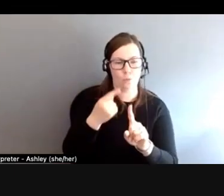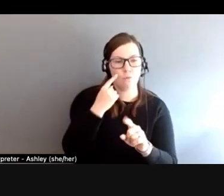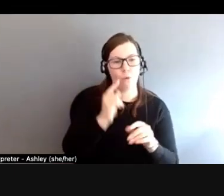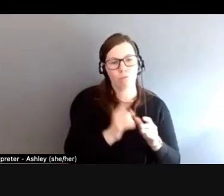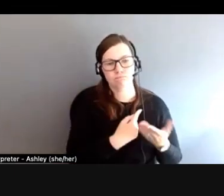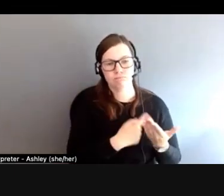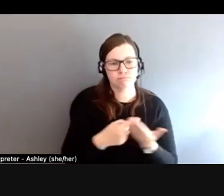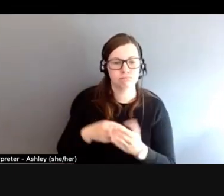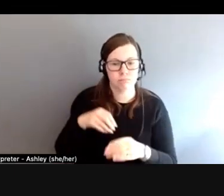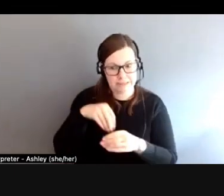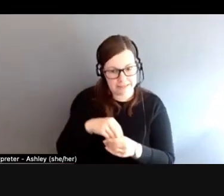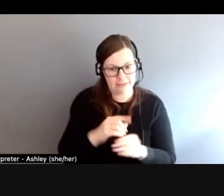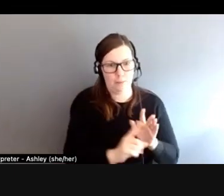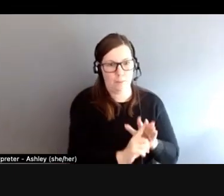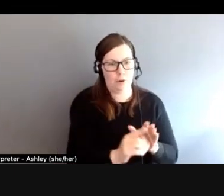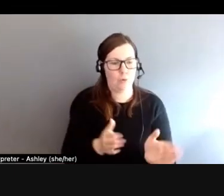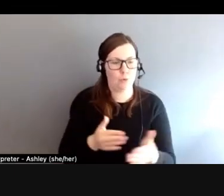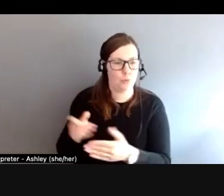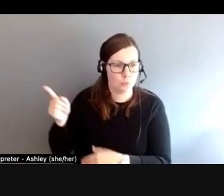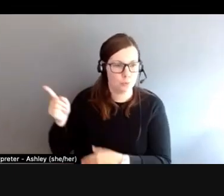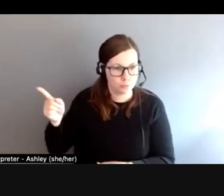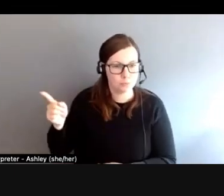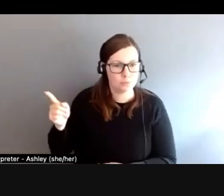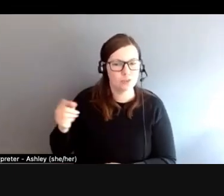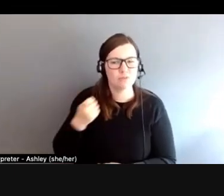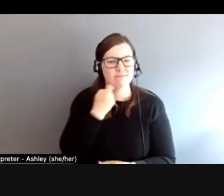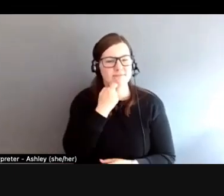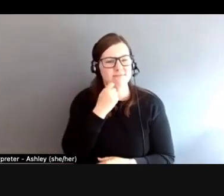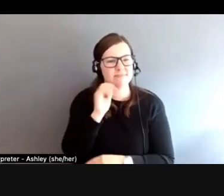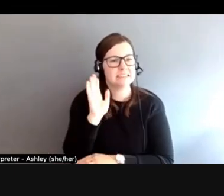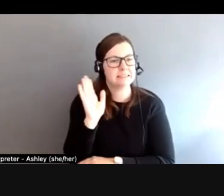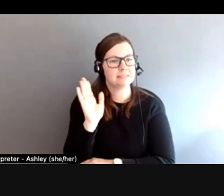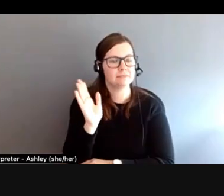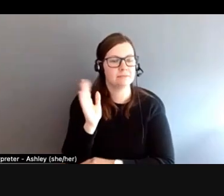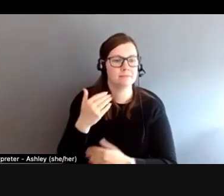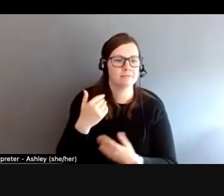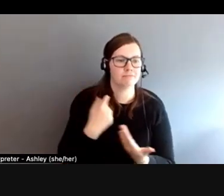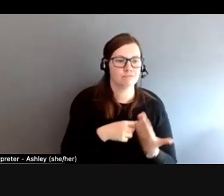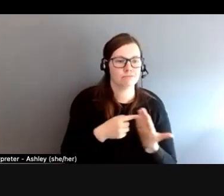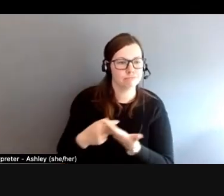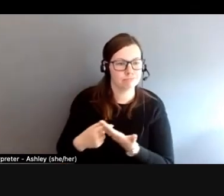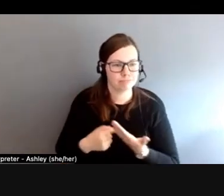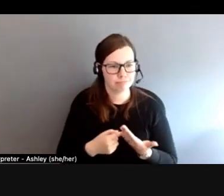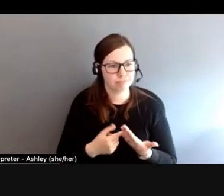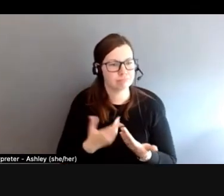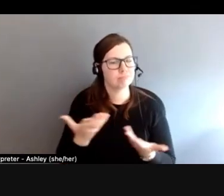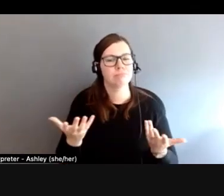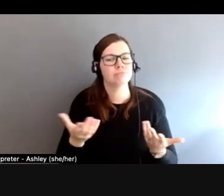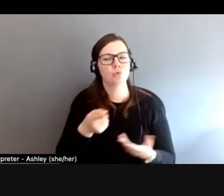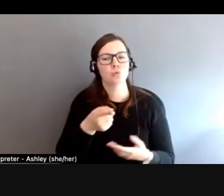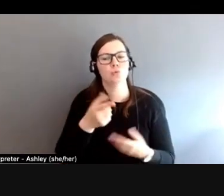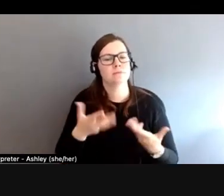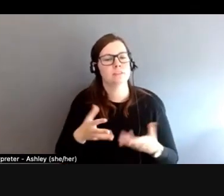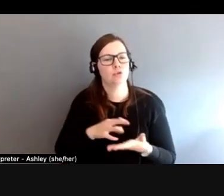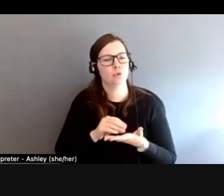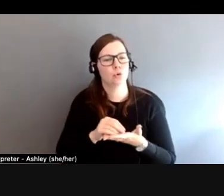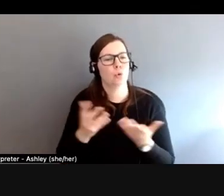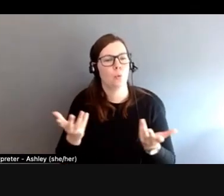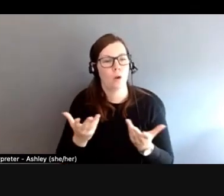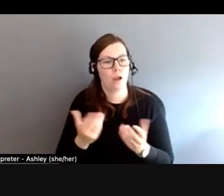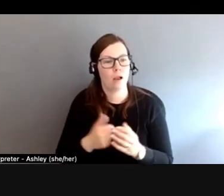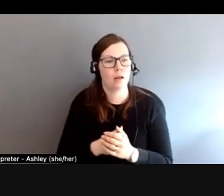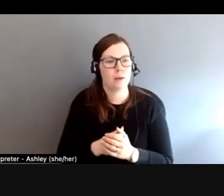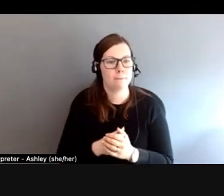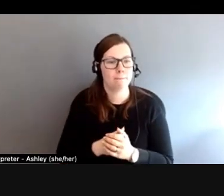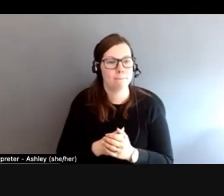heard about, the tips and ideas from our presenters. As we can see, it's not a very smooth process. That's a learning curve that we